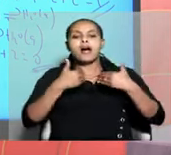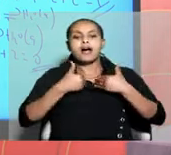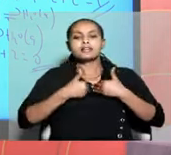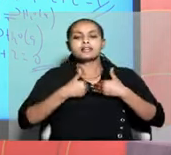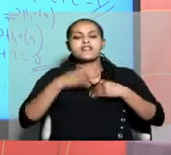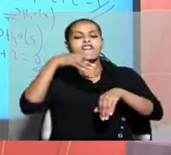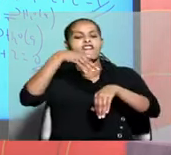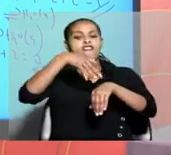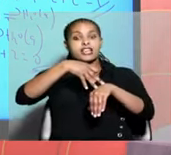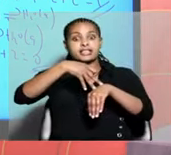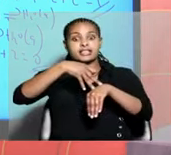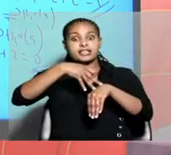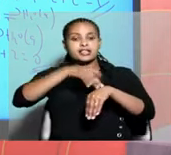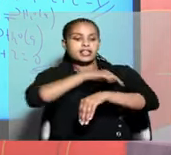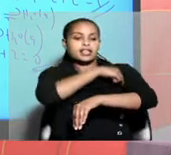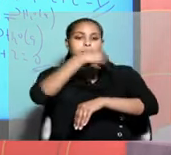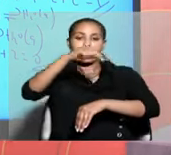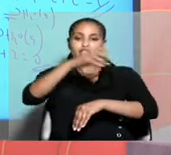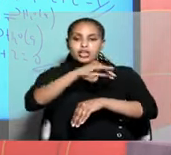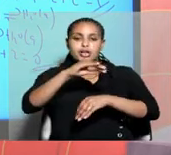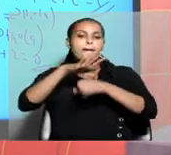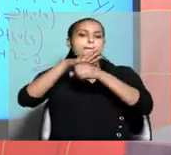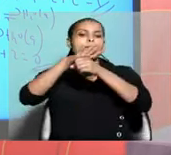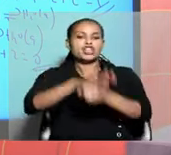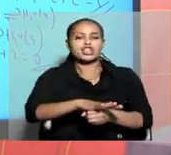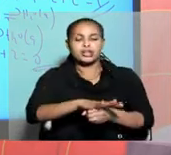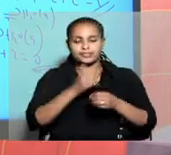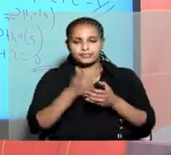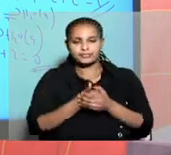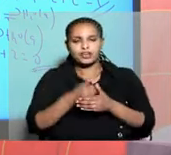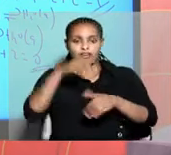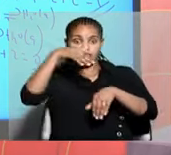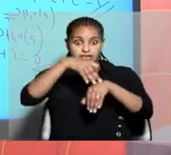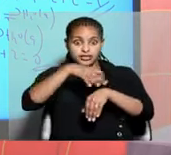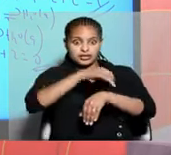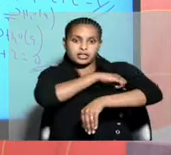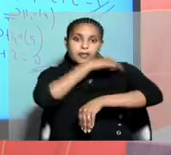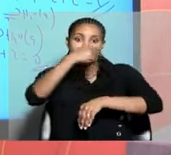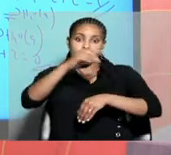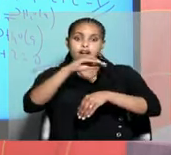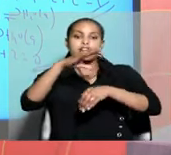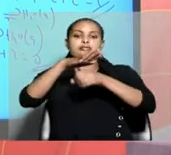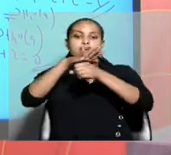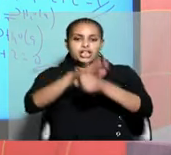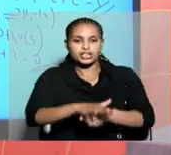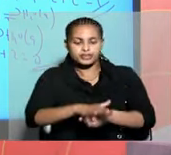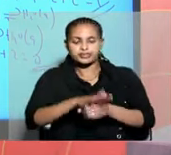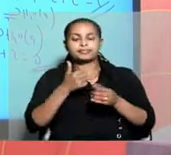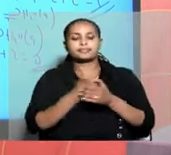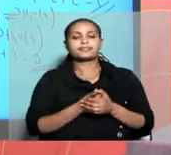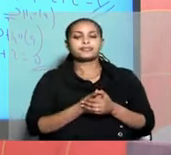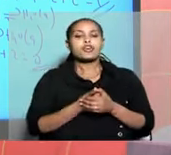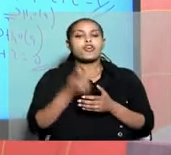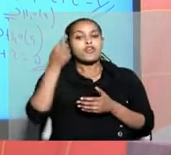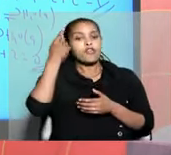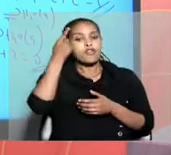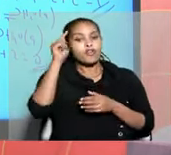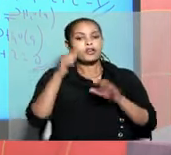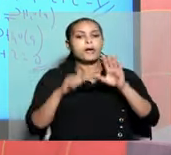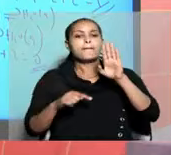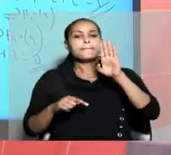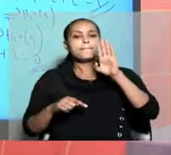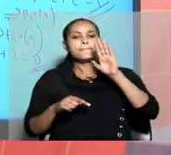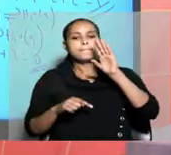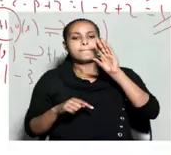has fixed temperature and pressure. Fixed temperature and pressure. For